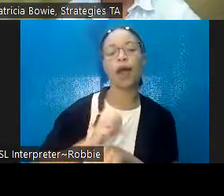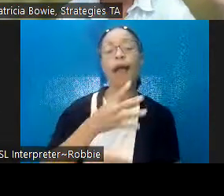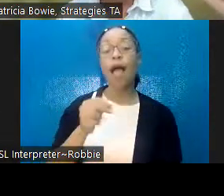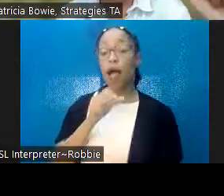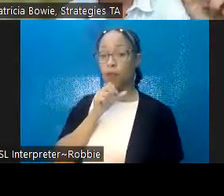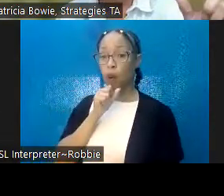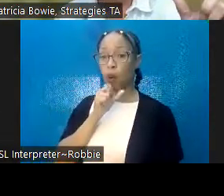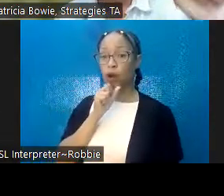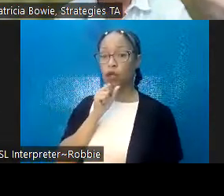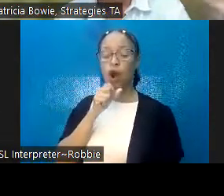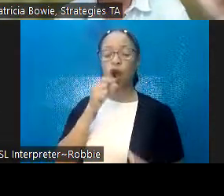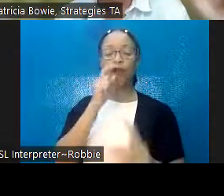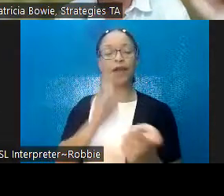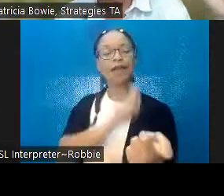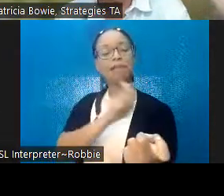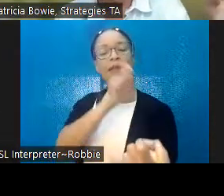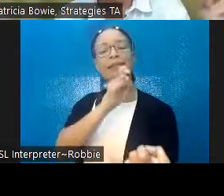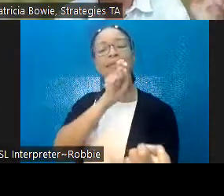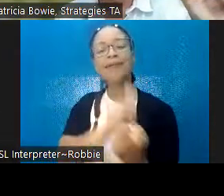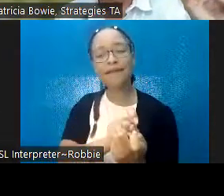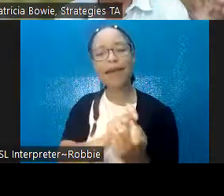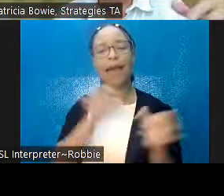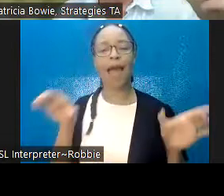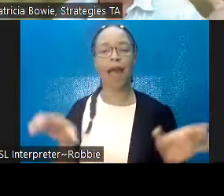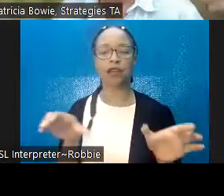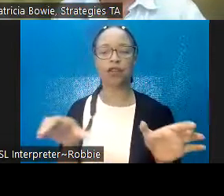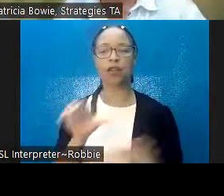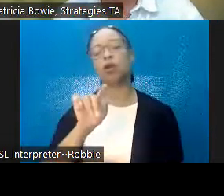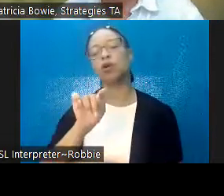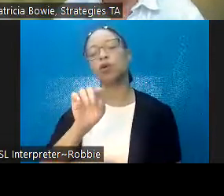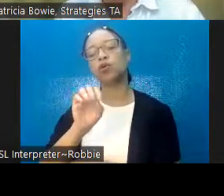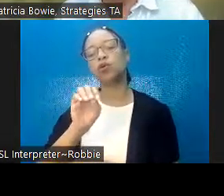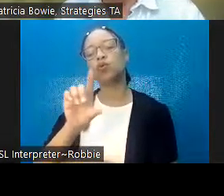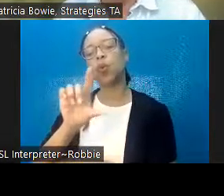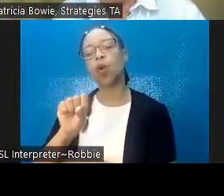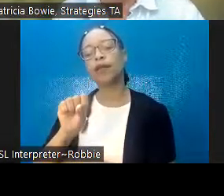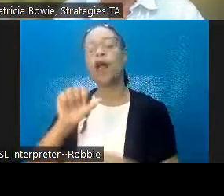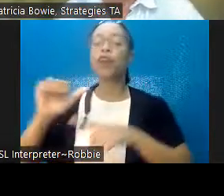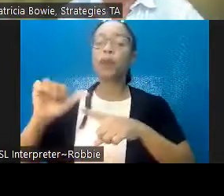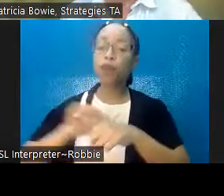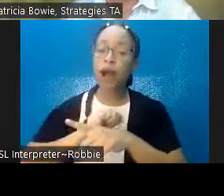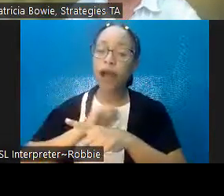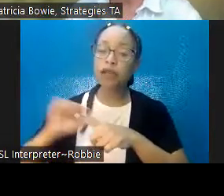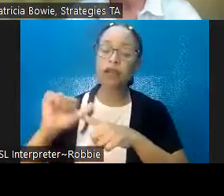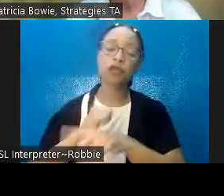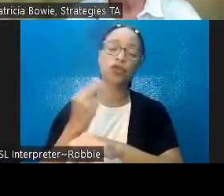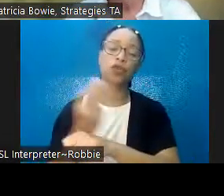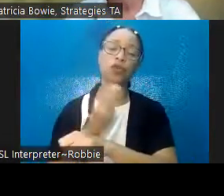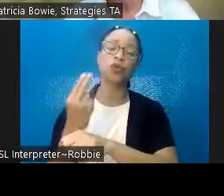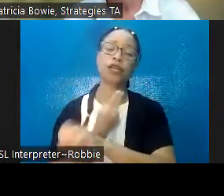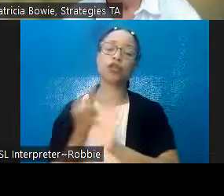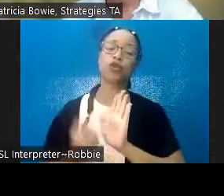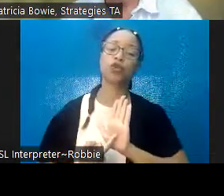the specific actions or tools. These are the practices that you're using to actually